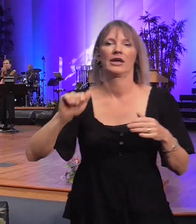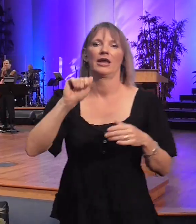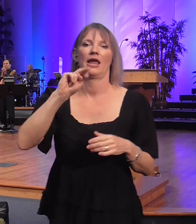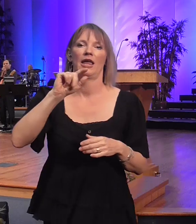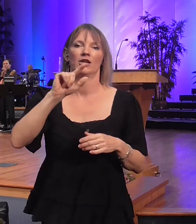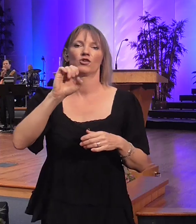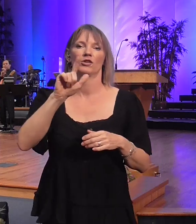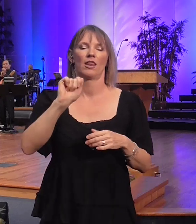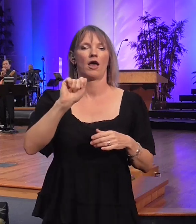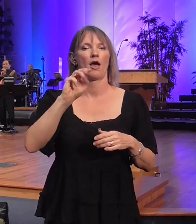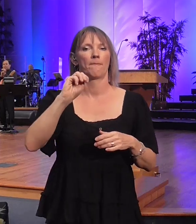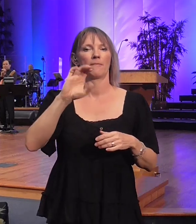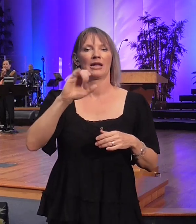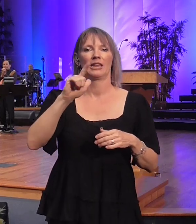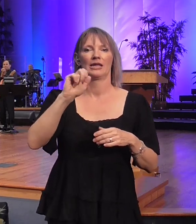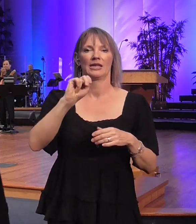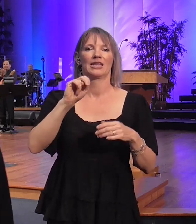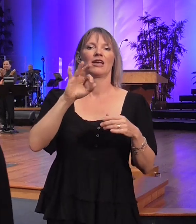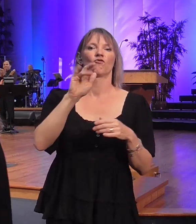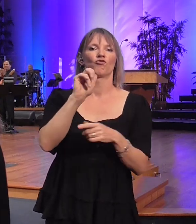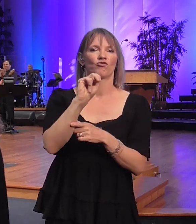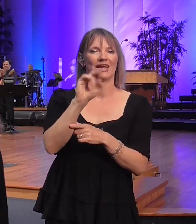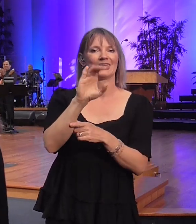So grateful for Francine Alvarado,